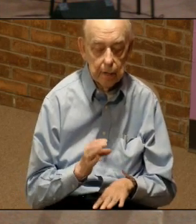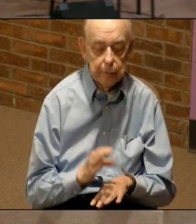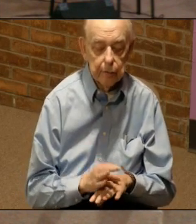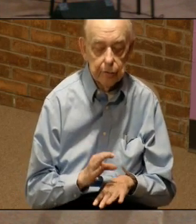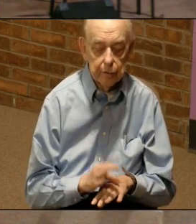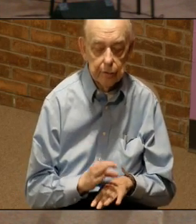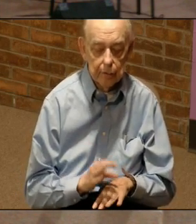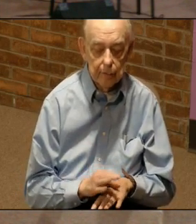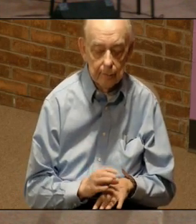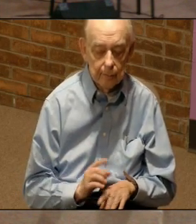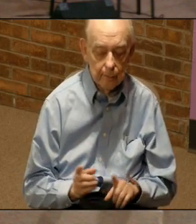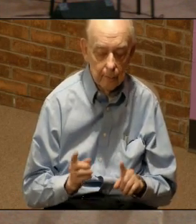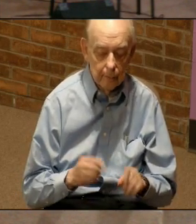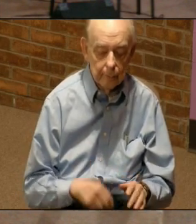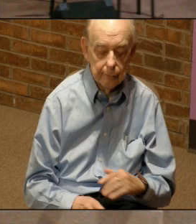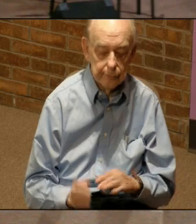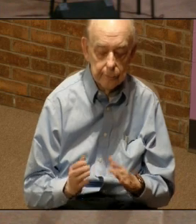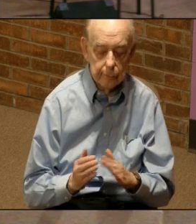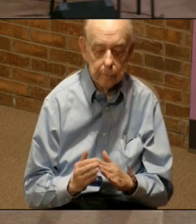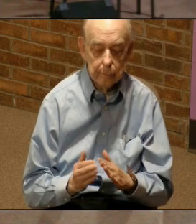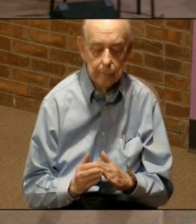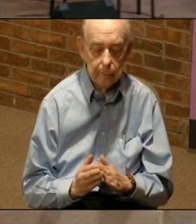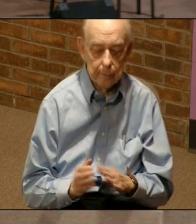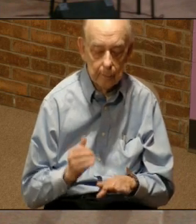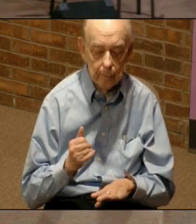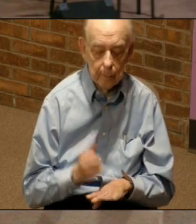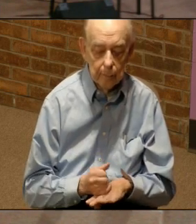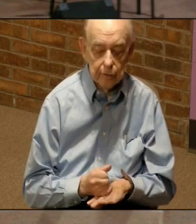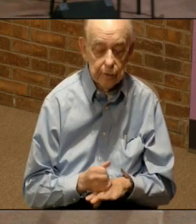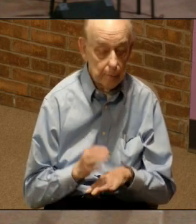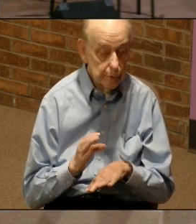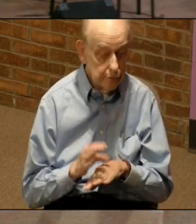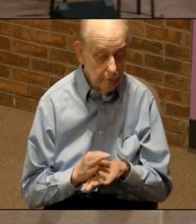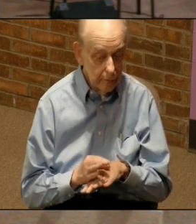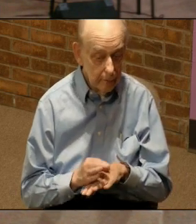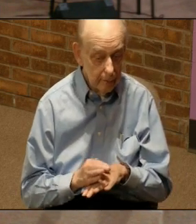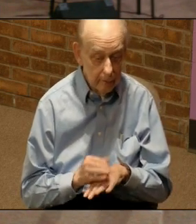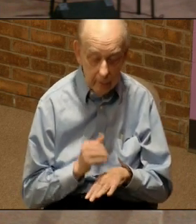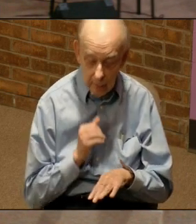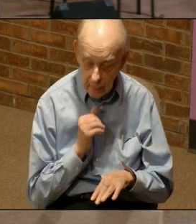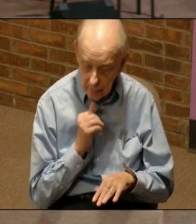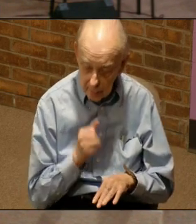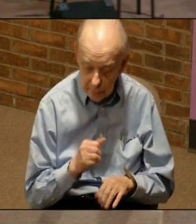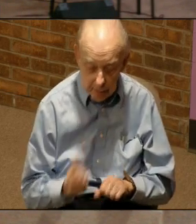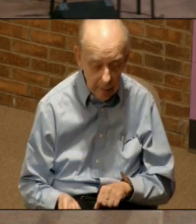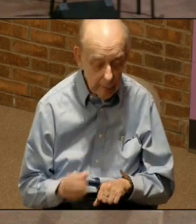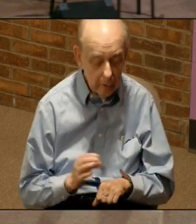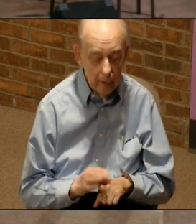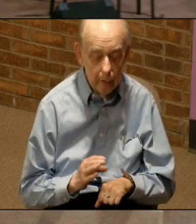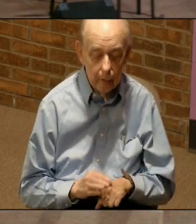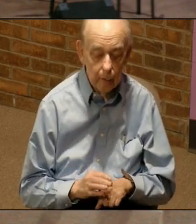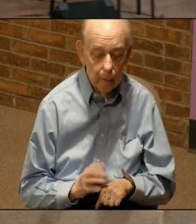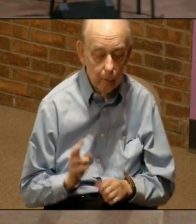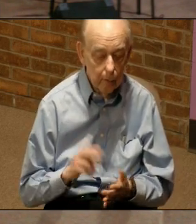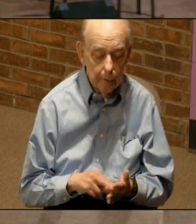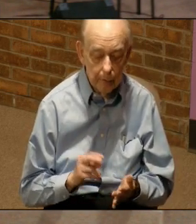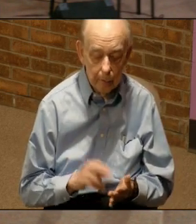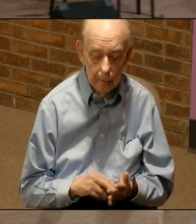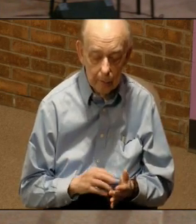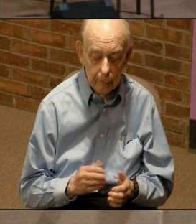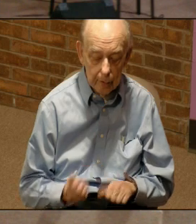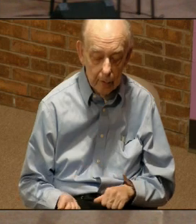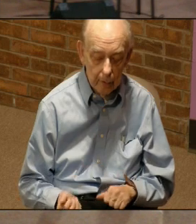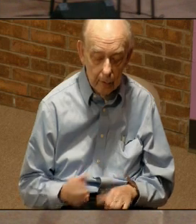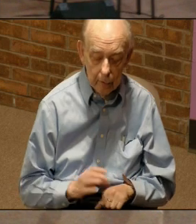churches. And when they went into town, they set up a church. It was not a Baptist church, a Pentecostal church, a Methodist